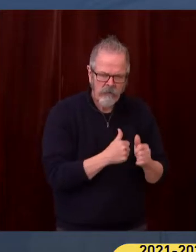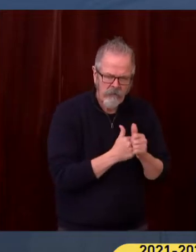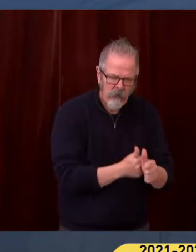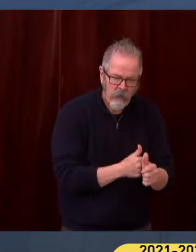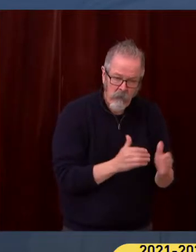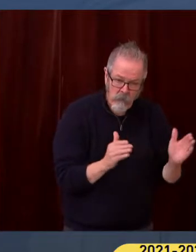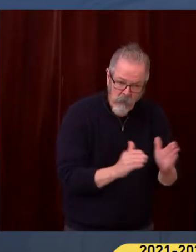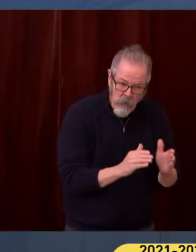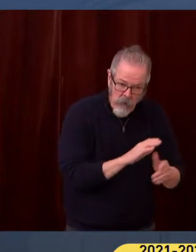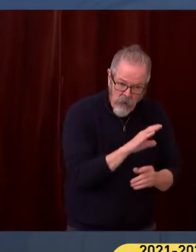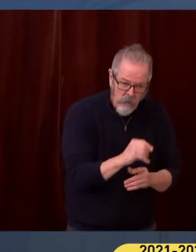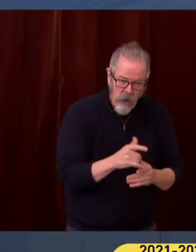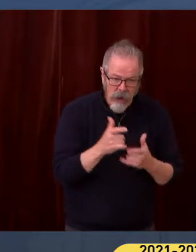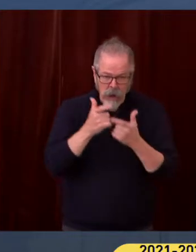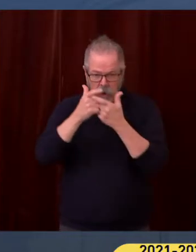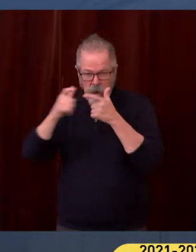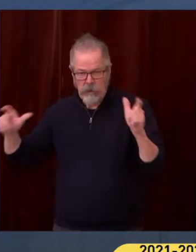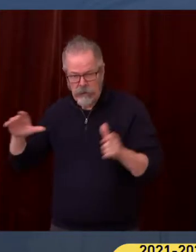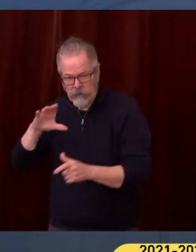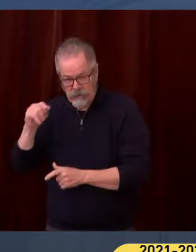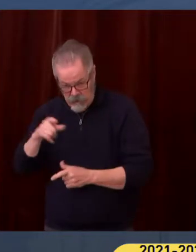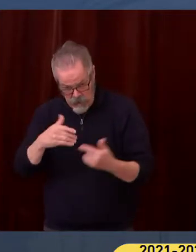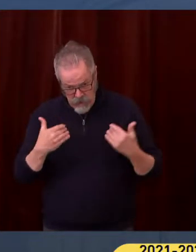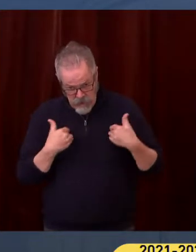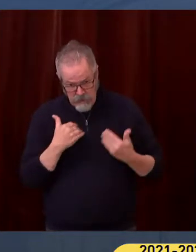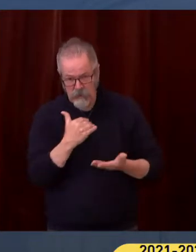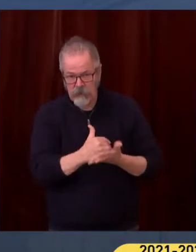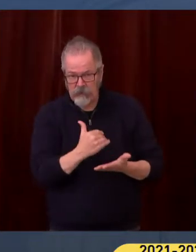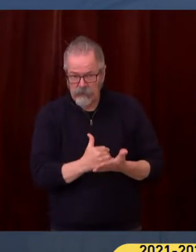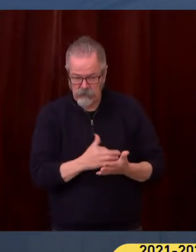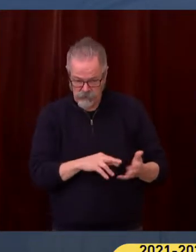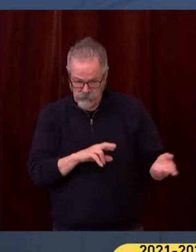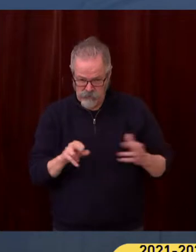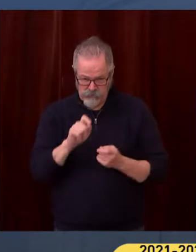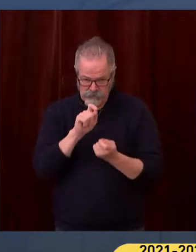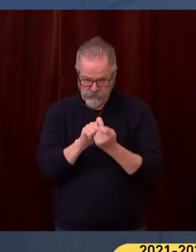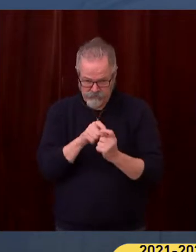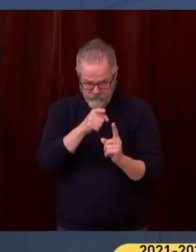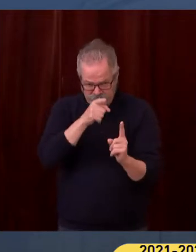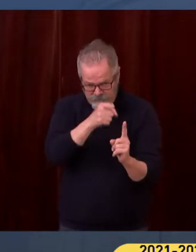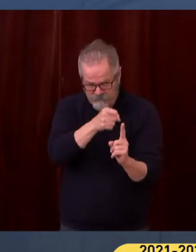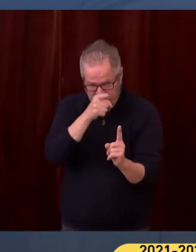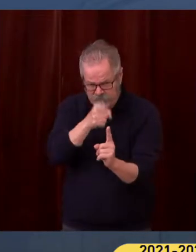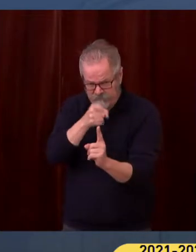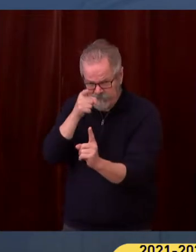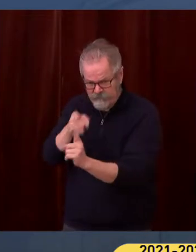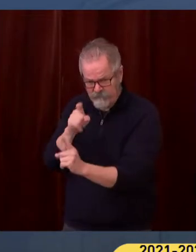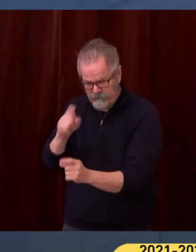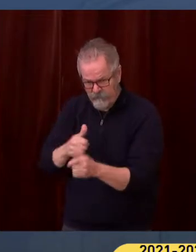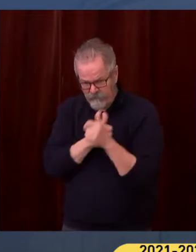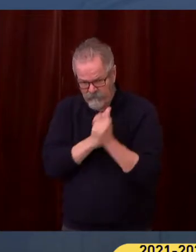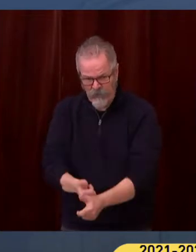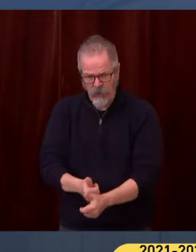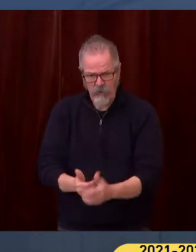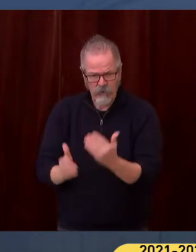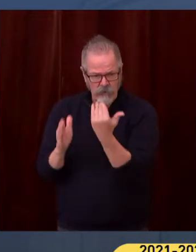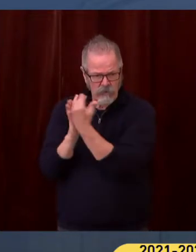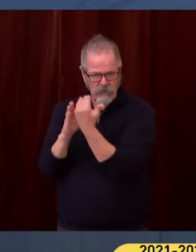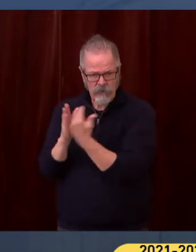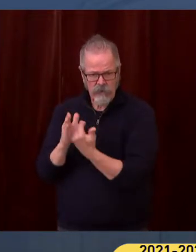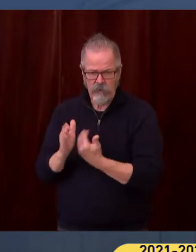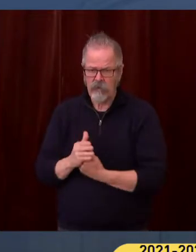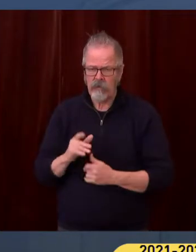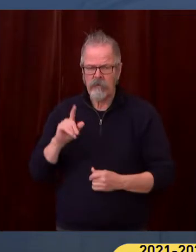You know, I don't know if we have a list. We've had ones in the past. I will provide in future weeks a more acute